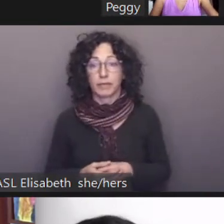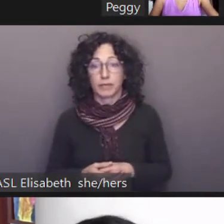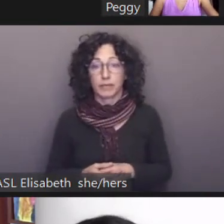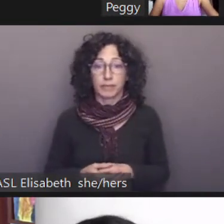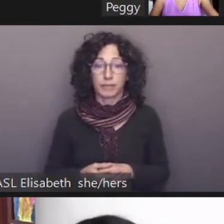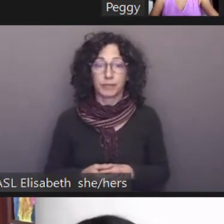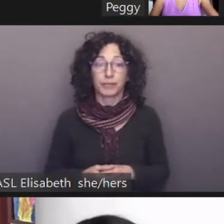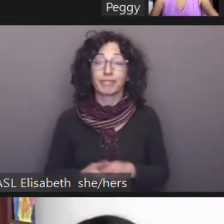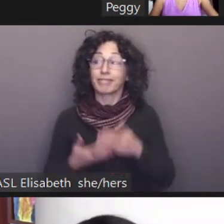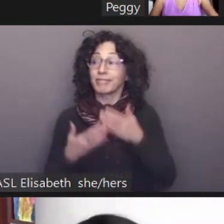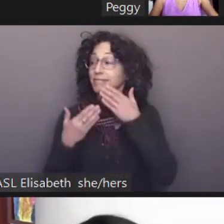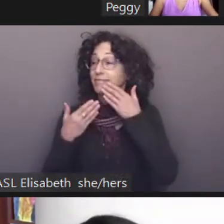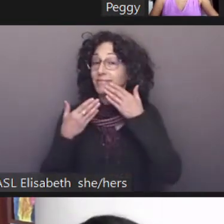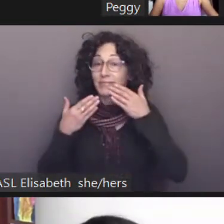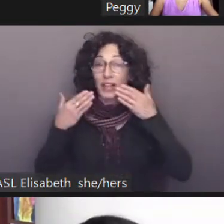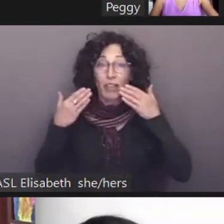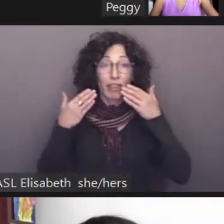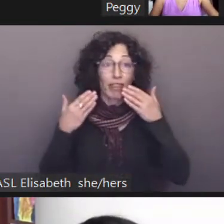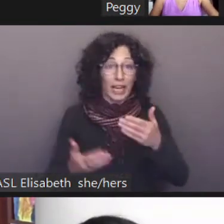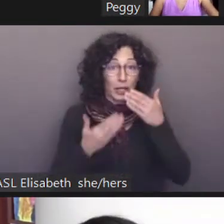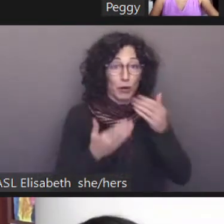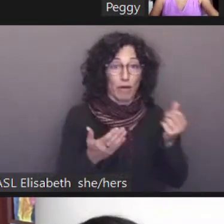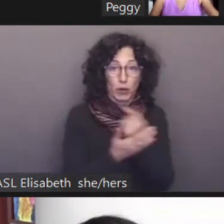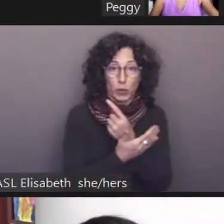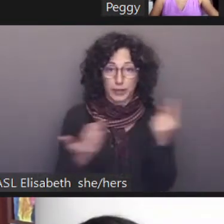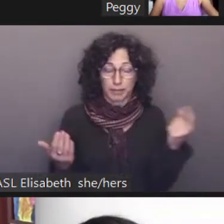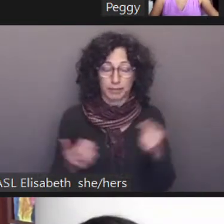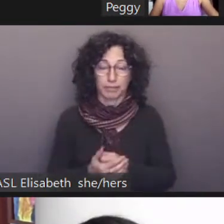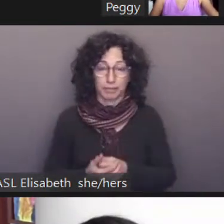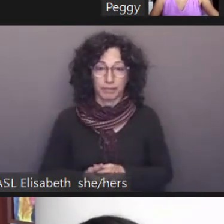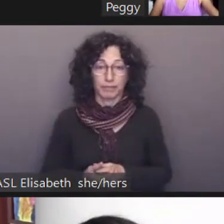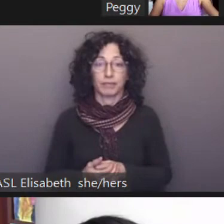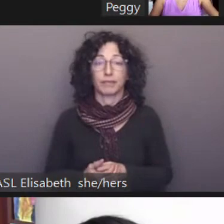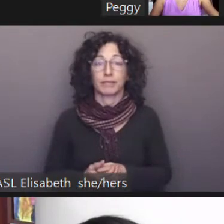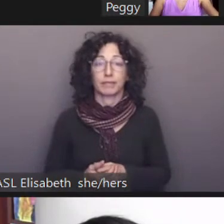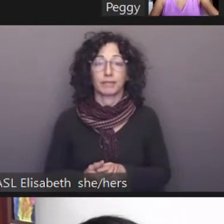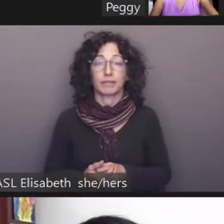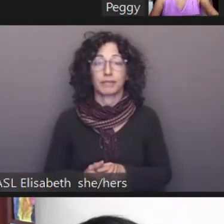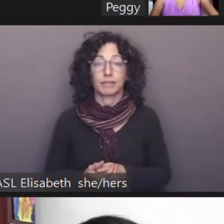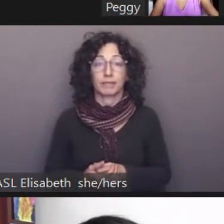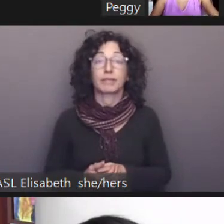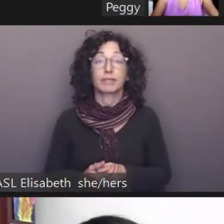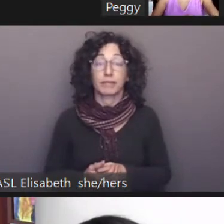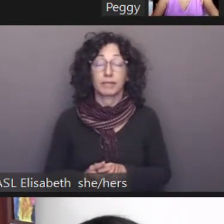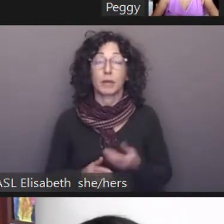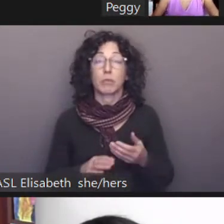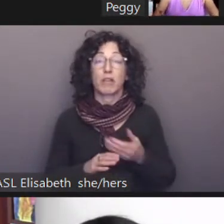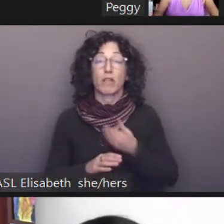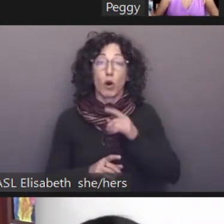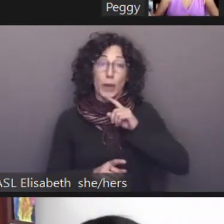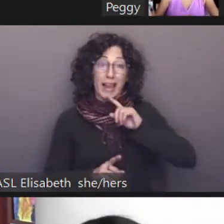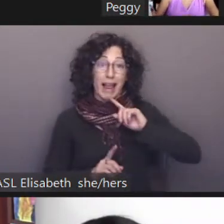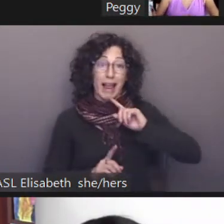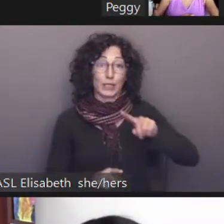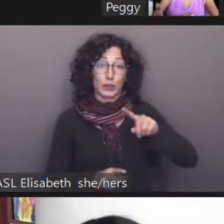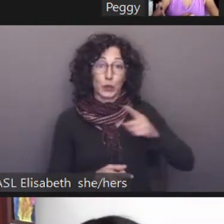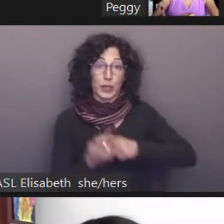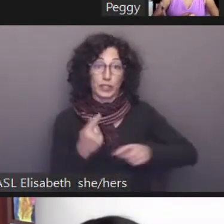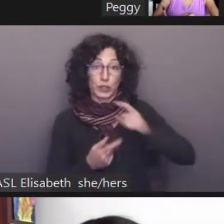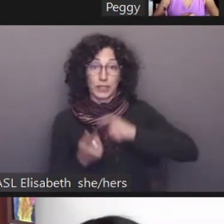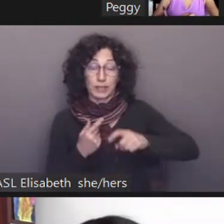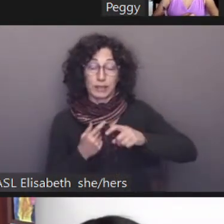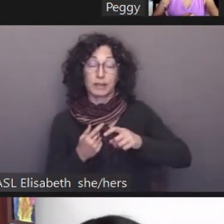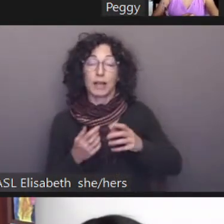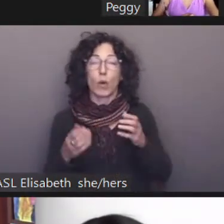Thank you, everyone. Before we begin answering questions, we want to share some basic